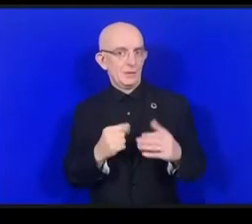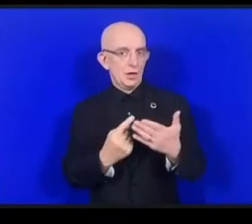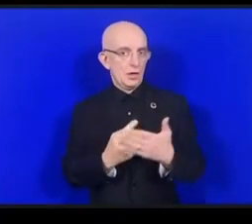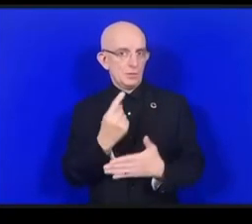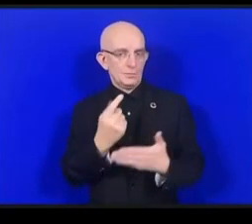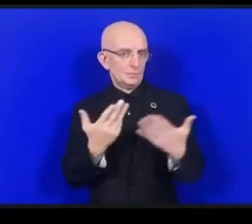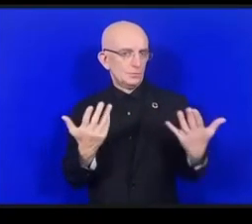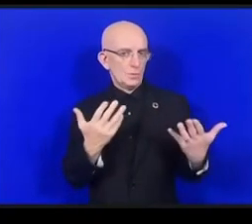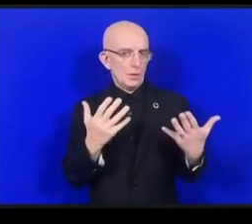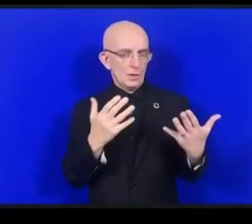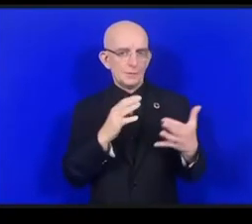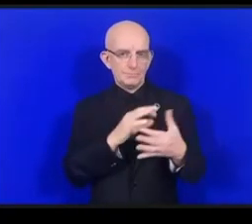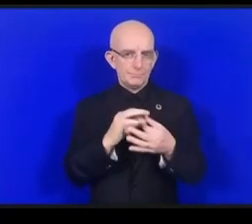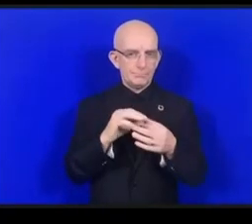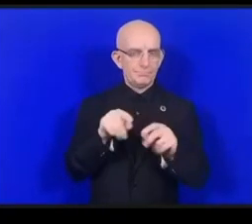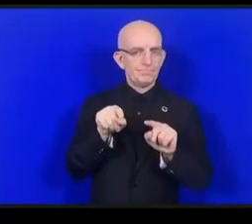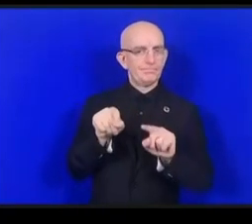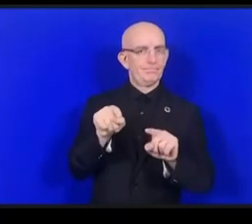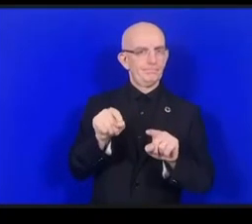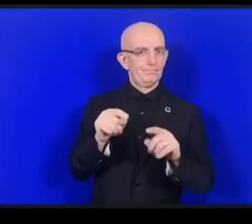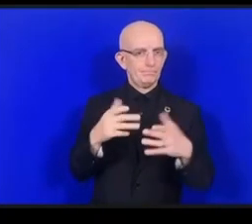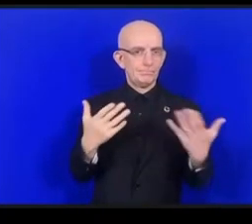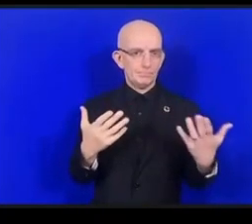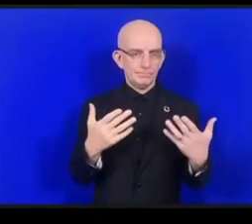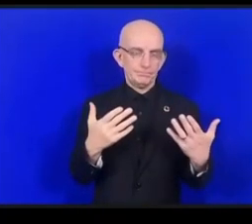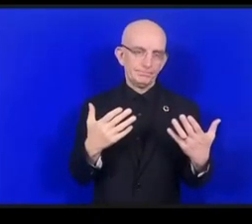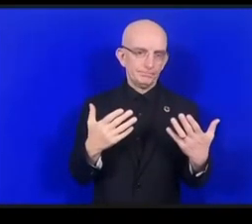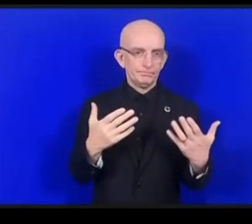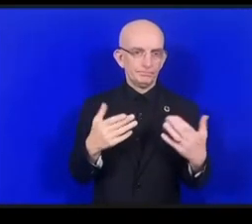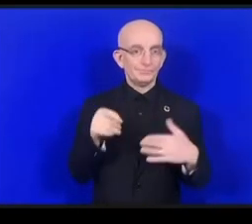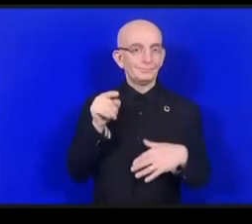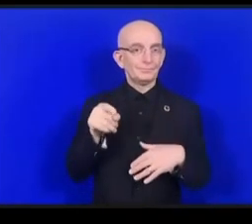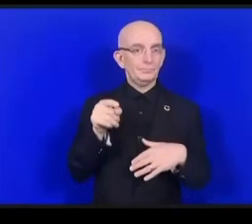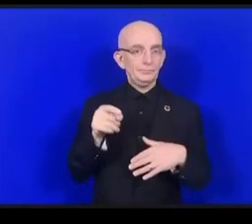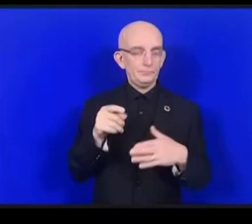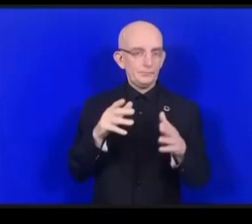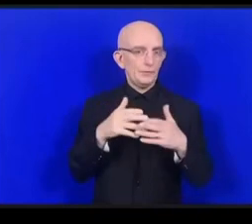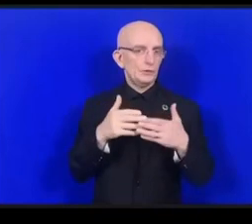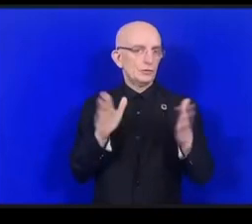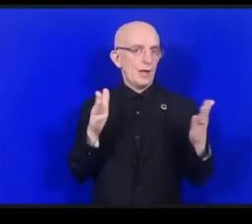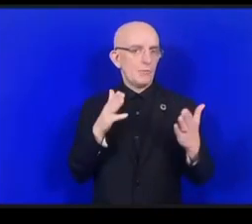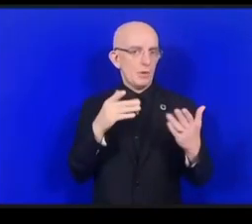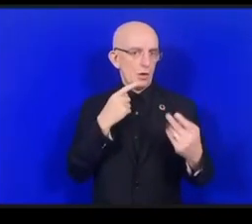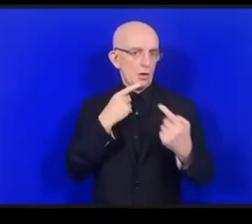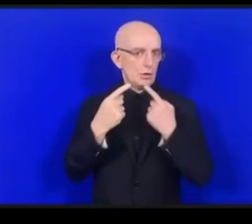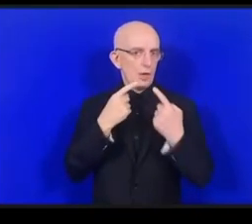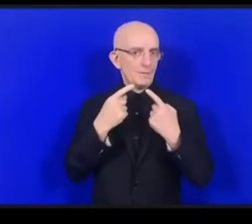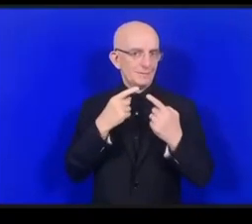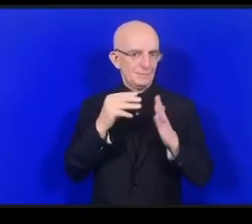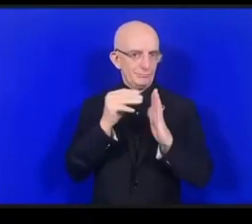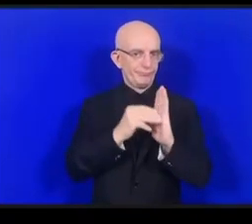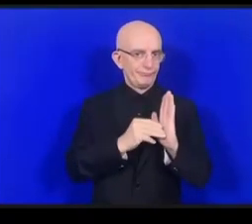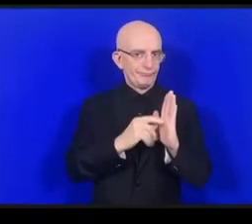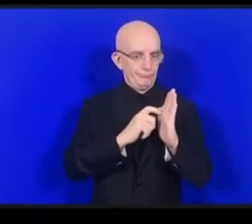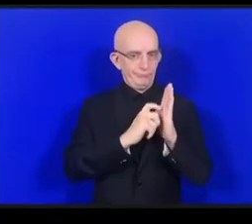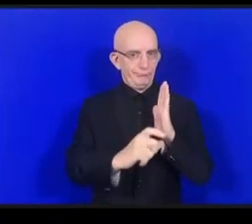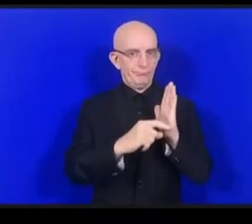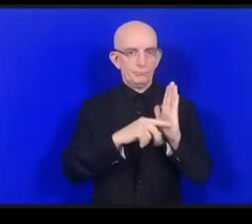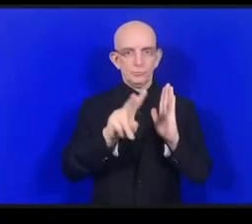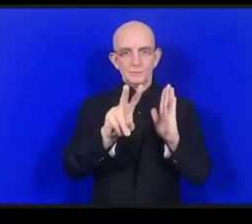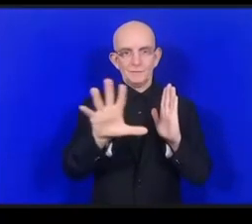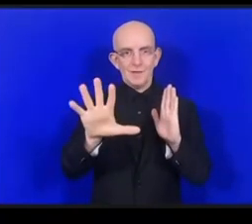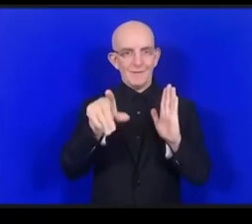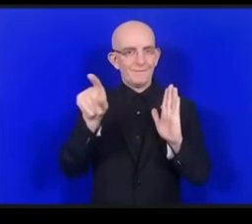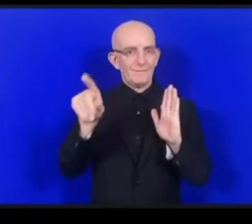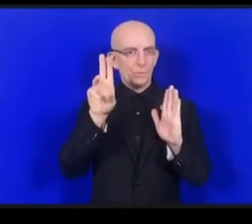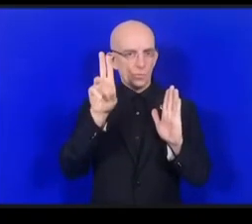the United Nations Committee for the Children of the Rights have adopted, and this general comment addresses